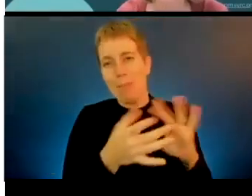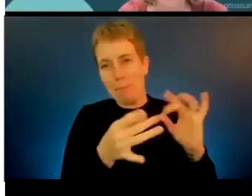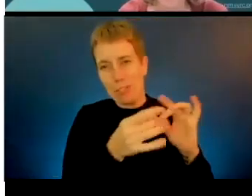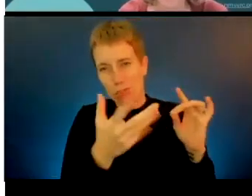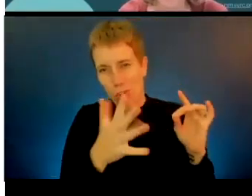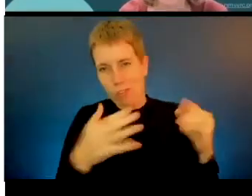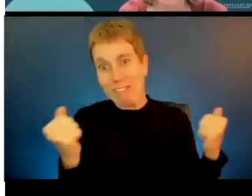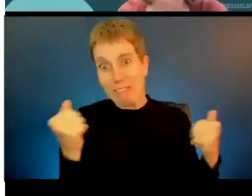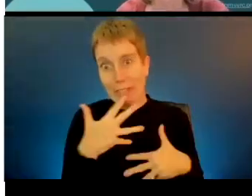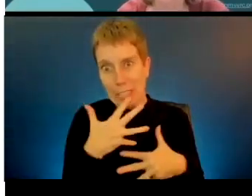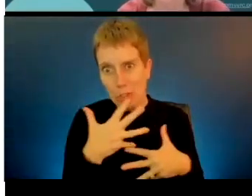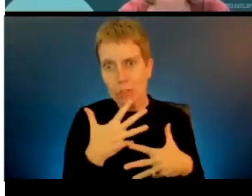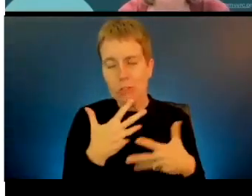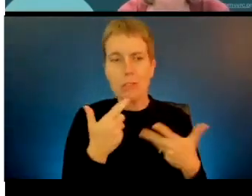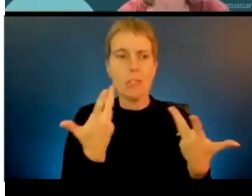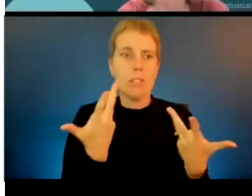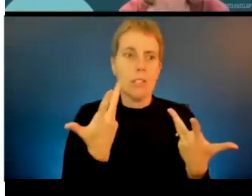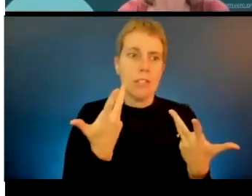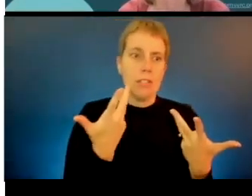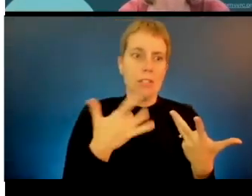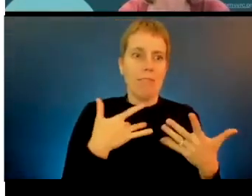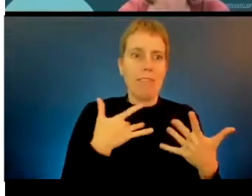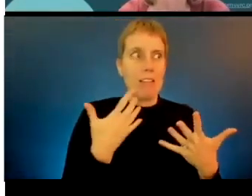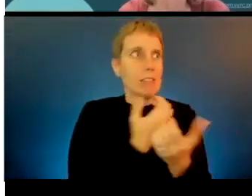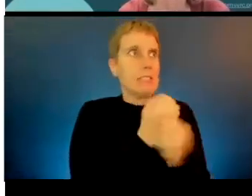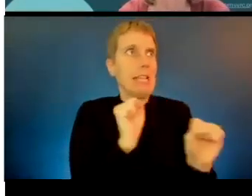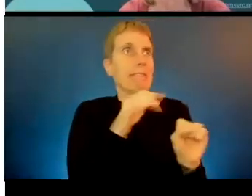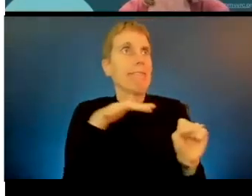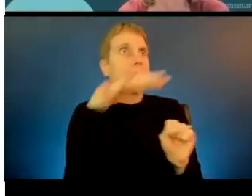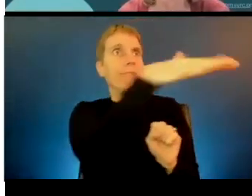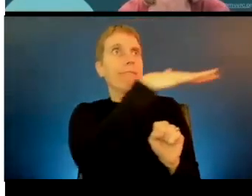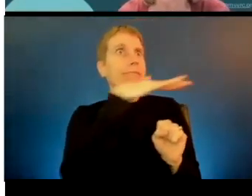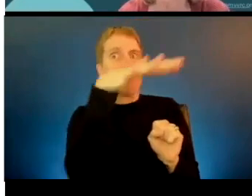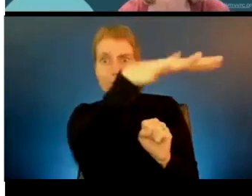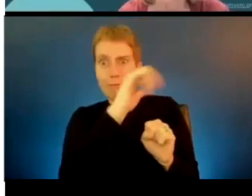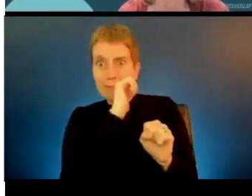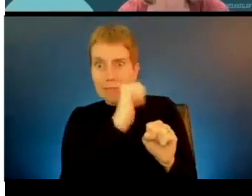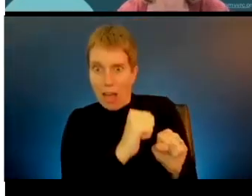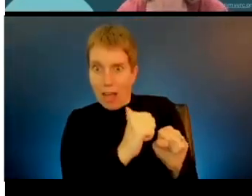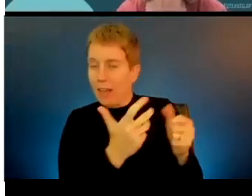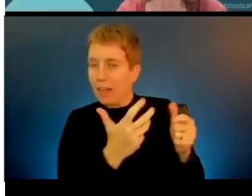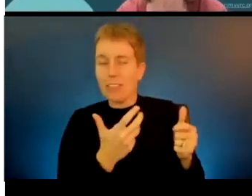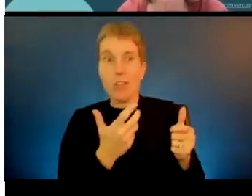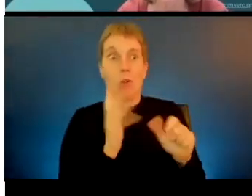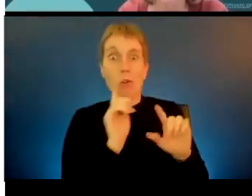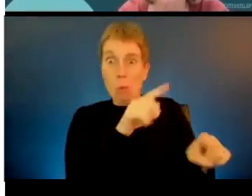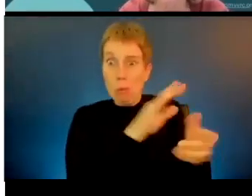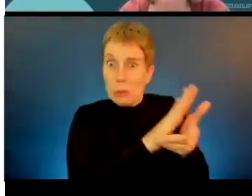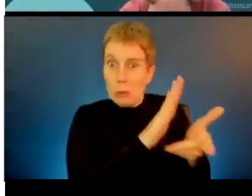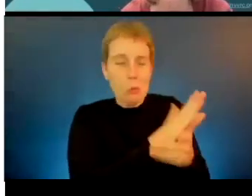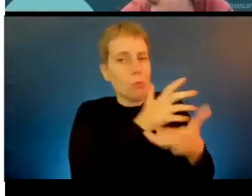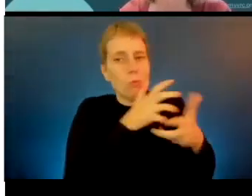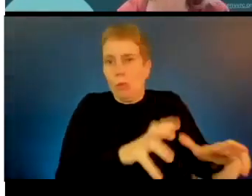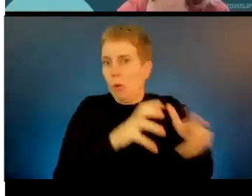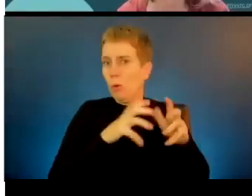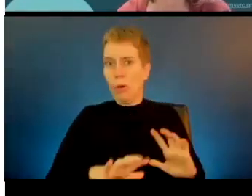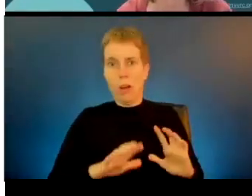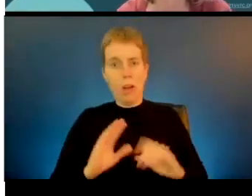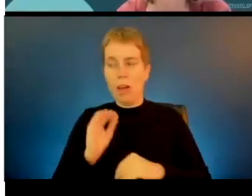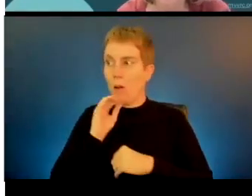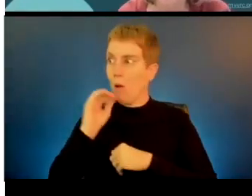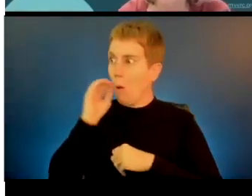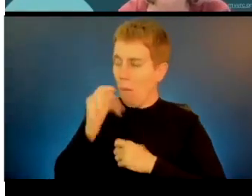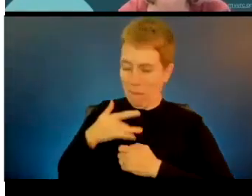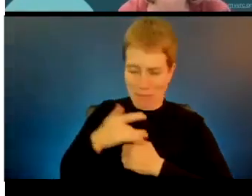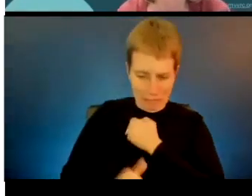to school because they feel like there's no place that they could go where they'll be safe, right? If a shooting occurs at school or in their place